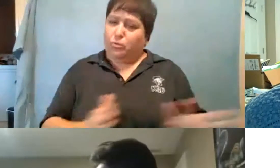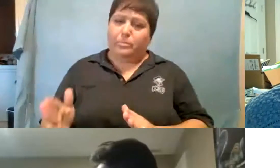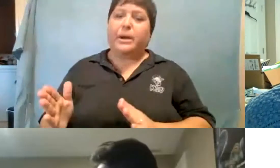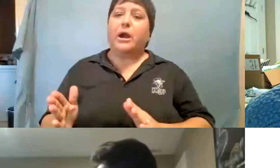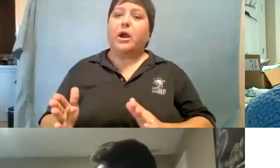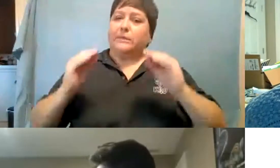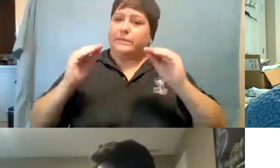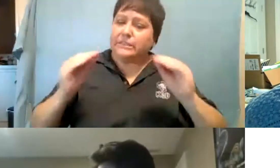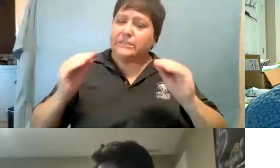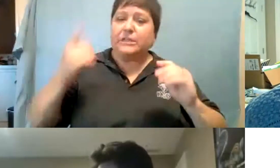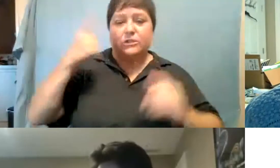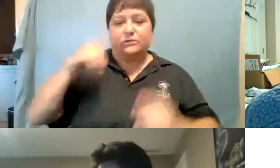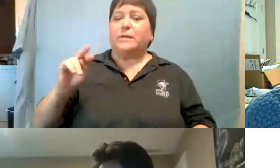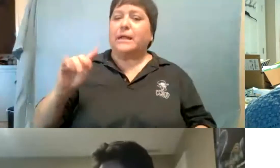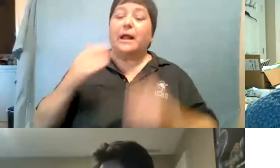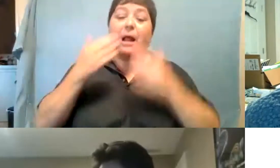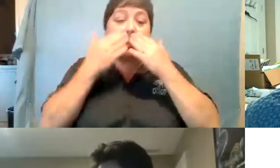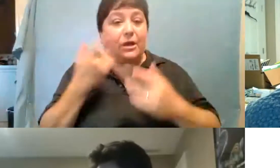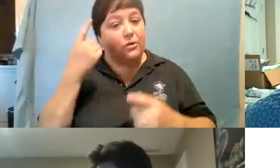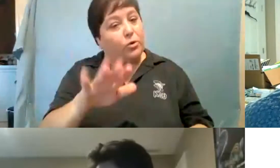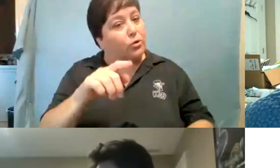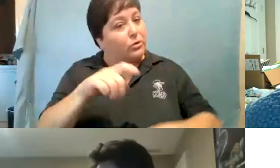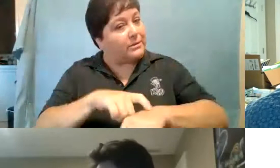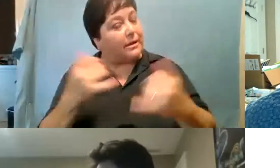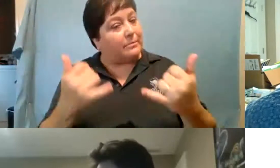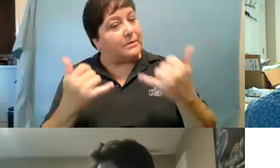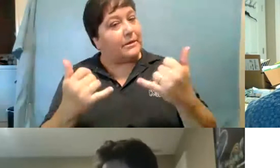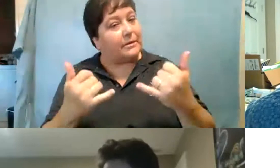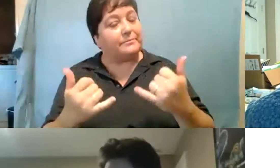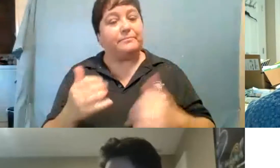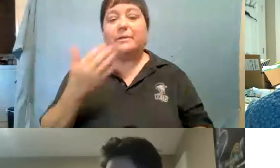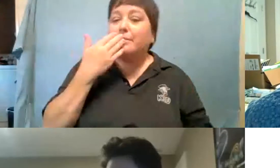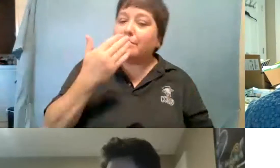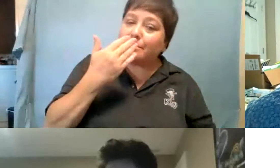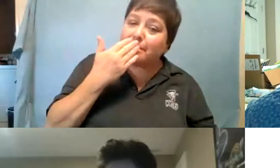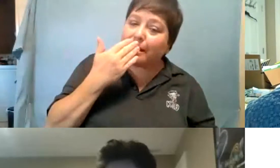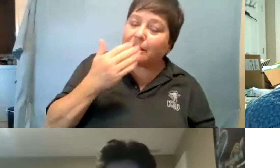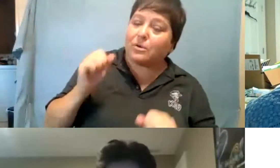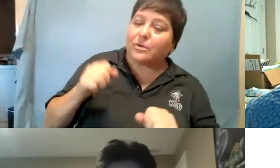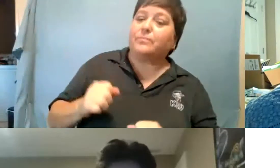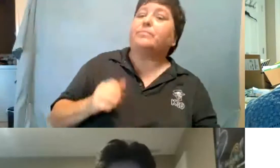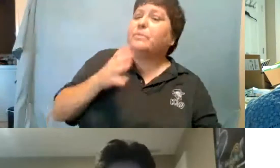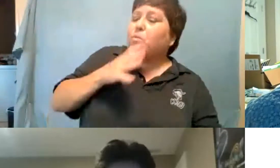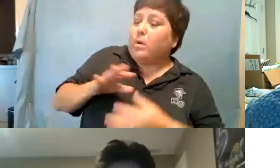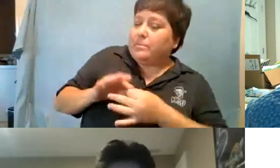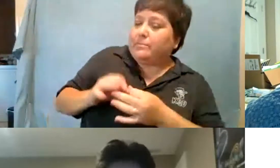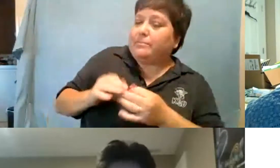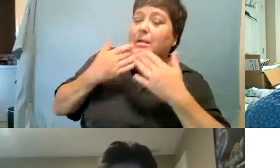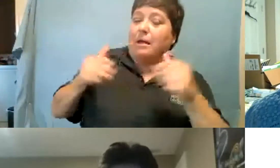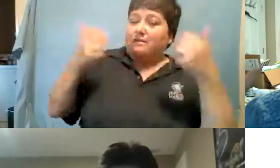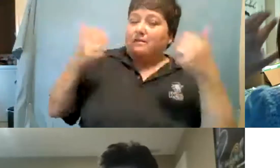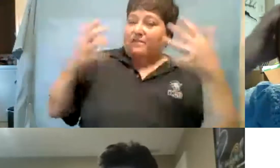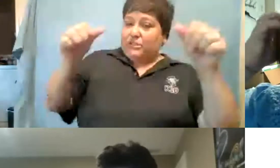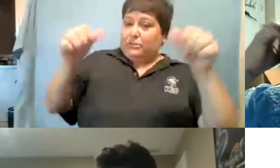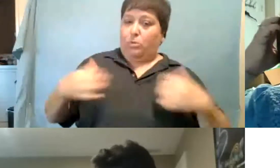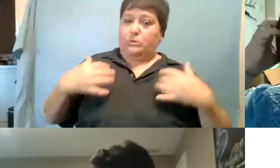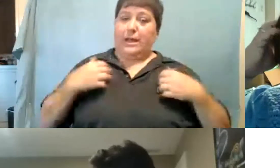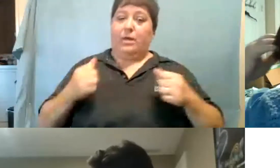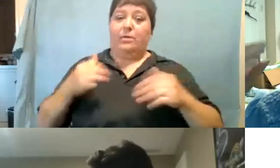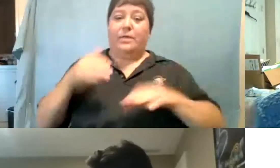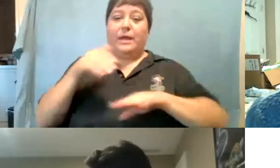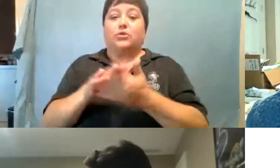gap. So thank you all again for your time today. Great. Yes, thank you very much. And I did post the Healthy at School document in the